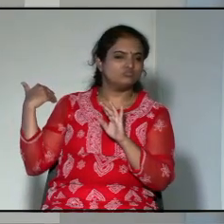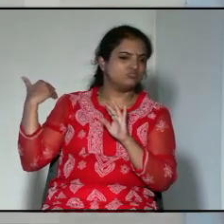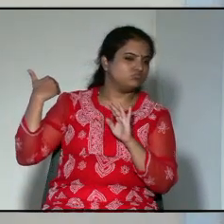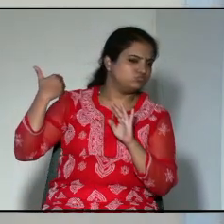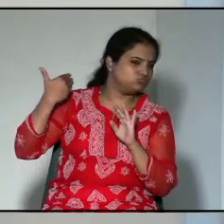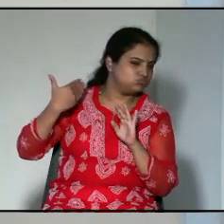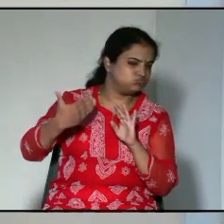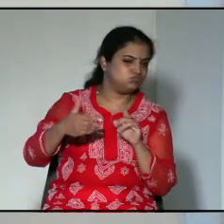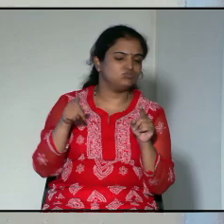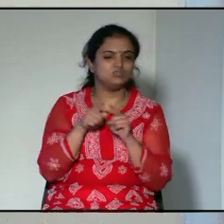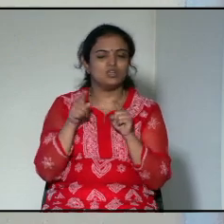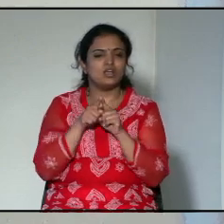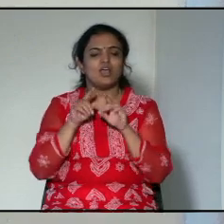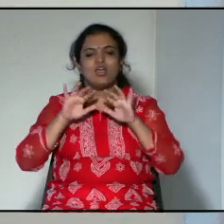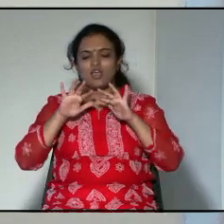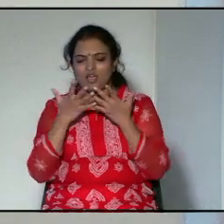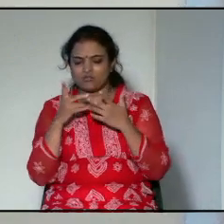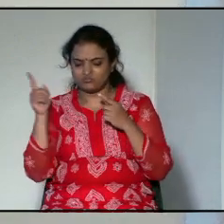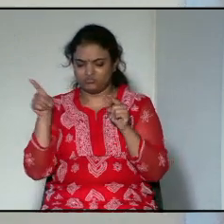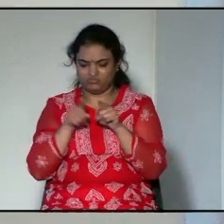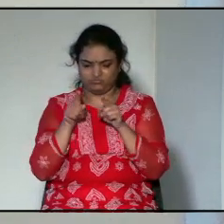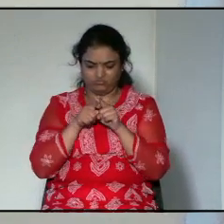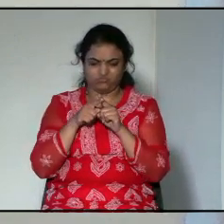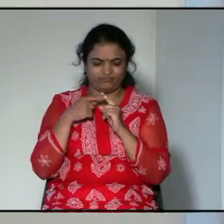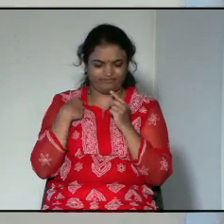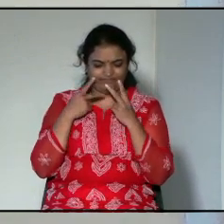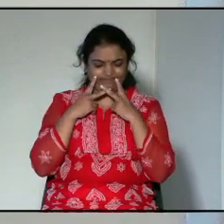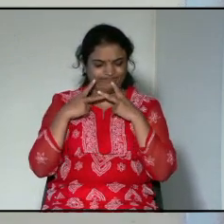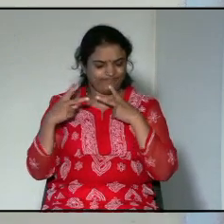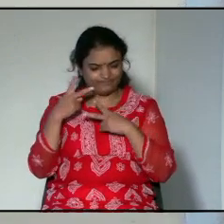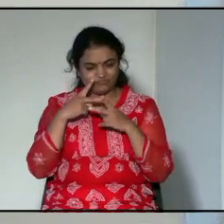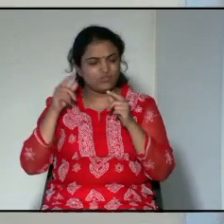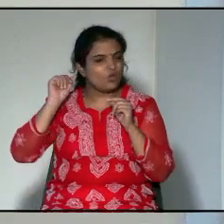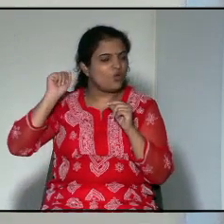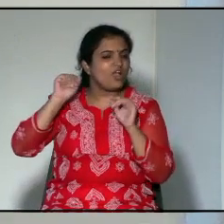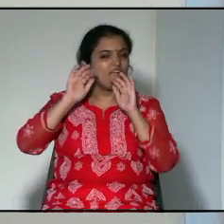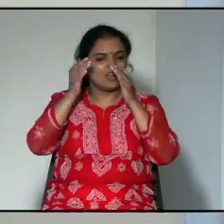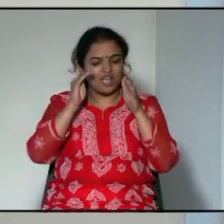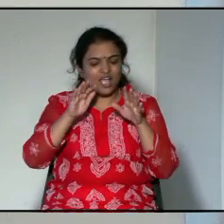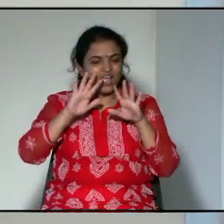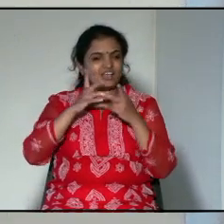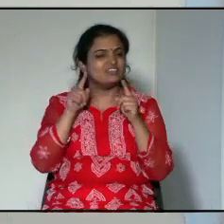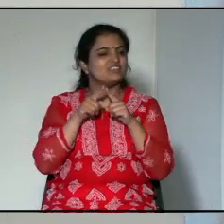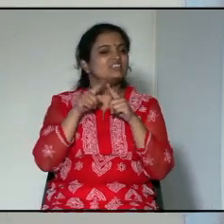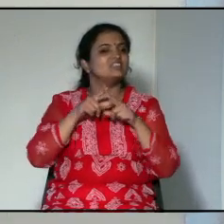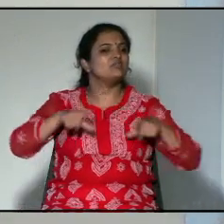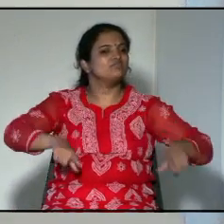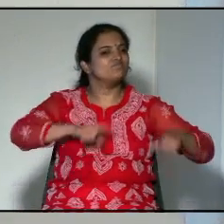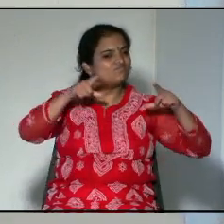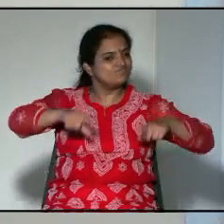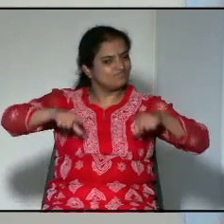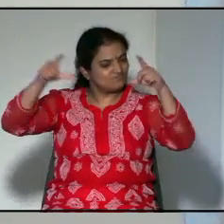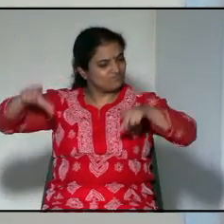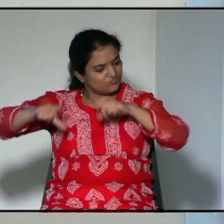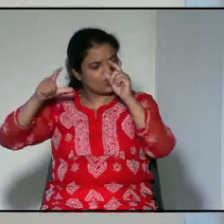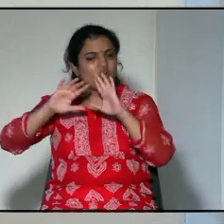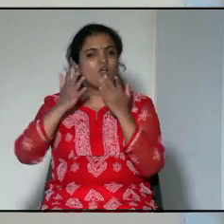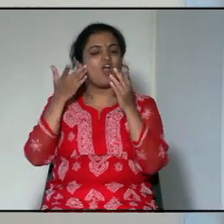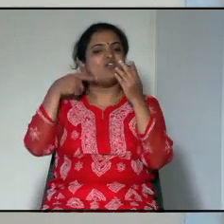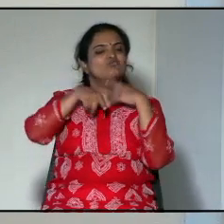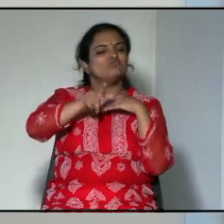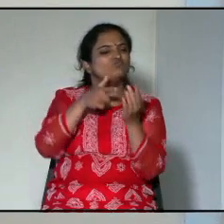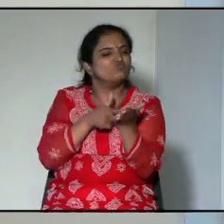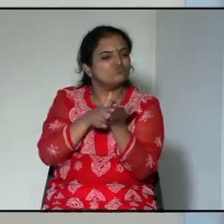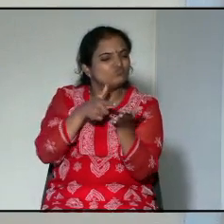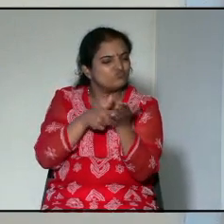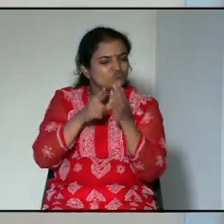reversed direction. These voyages would take her deep into the tribal forested heartland of India's villages and small